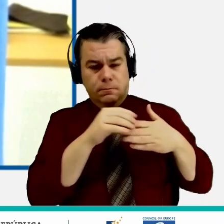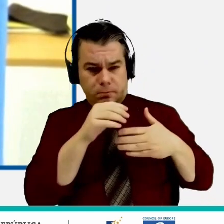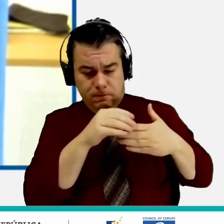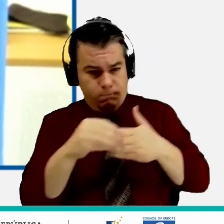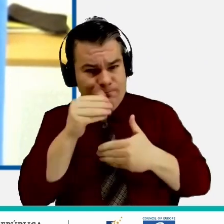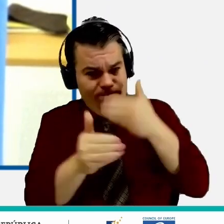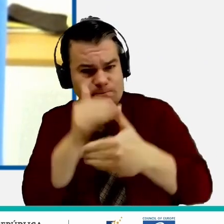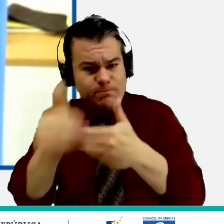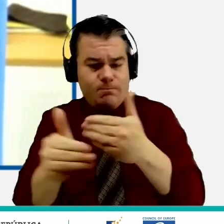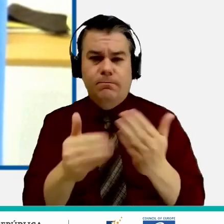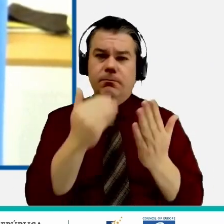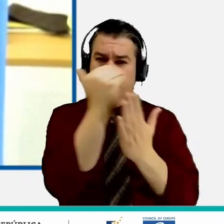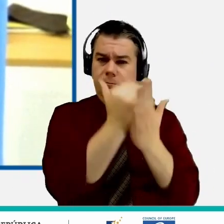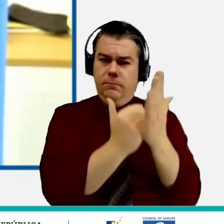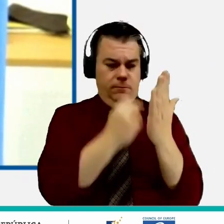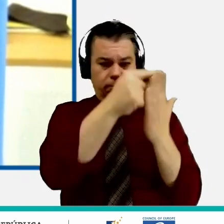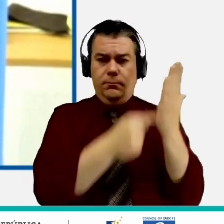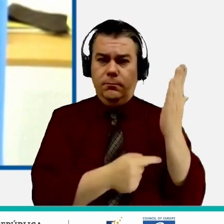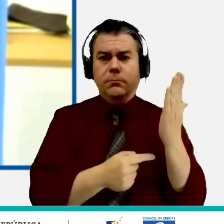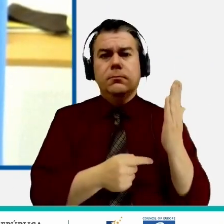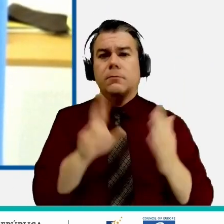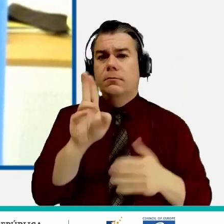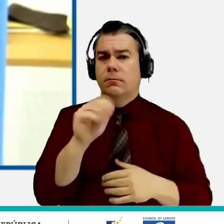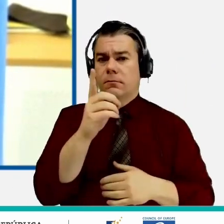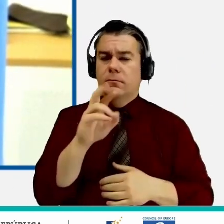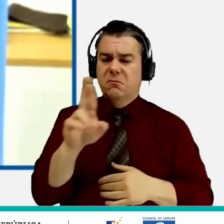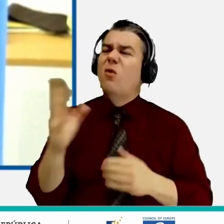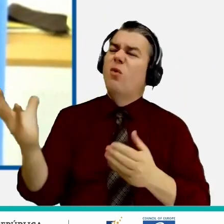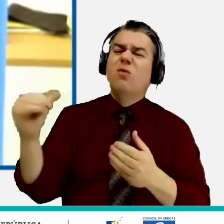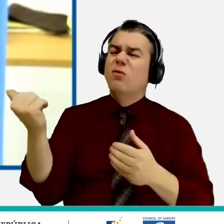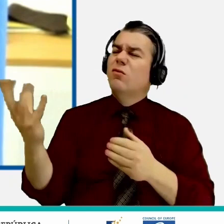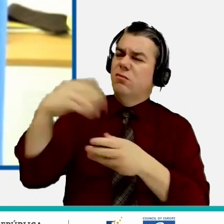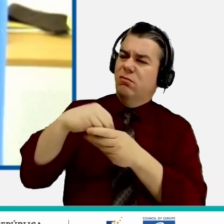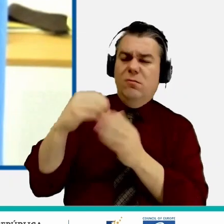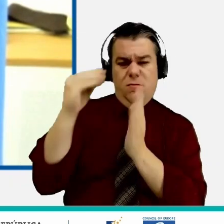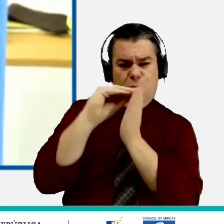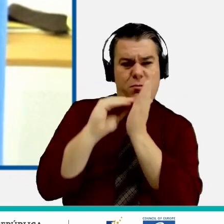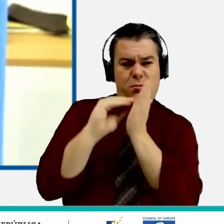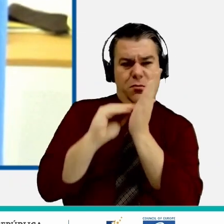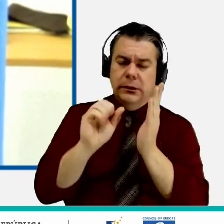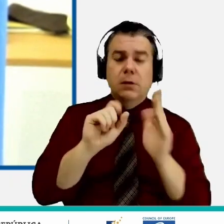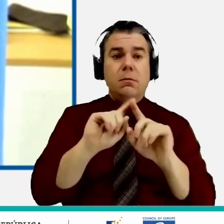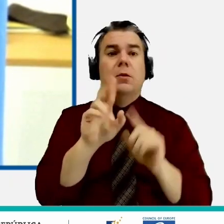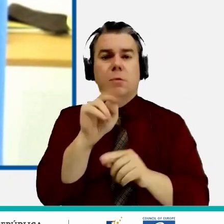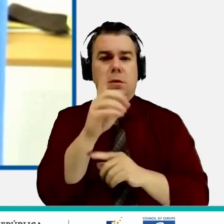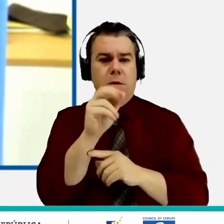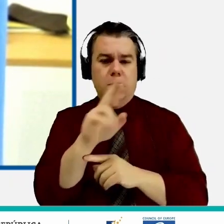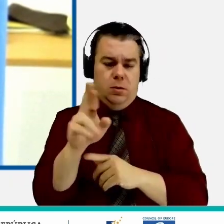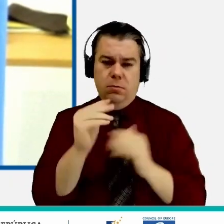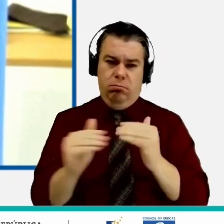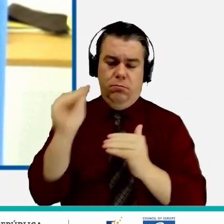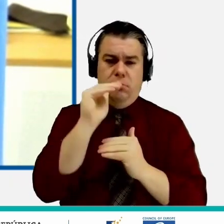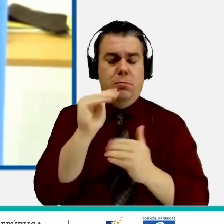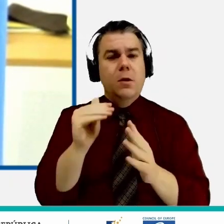contributed to it among with other partners, but it's led by UNDRR. And this is an implementation guide, so a very practical